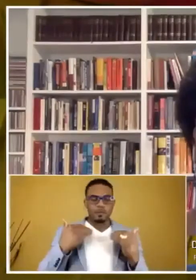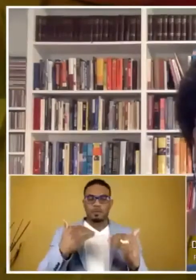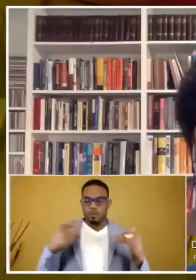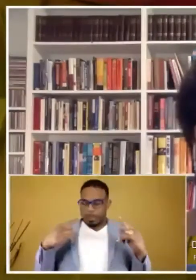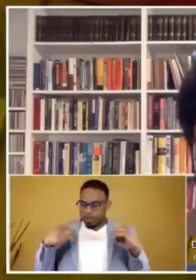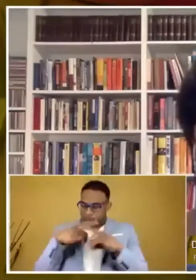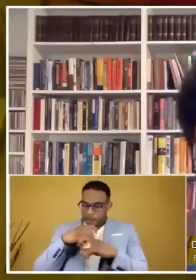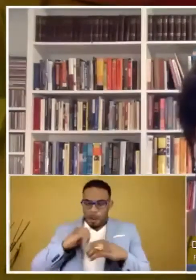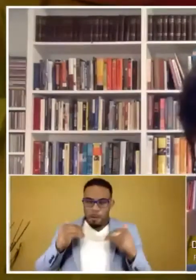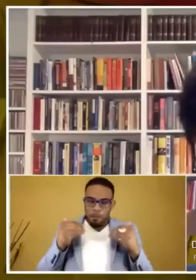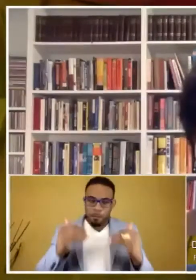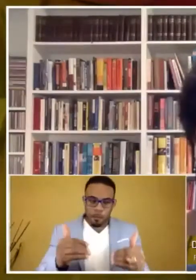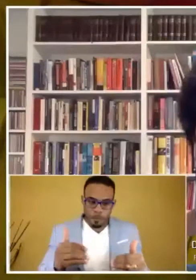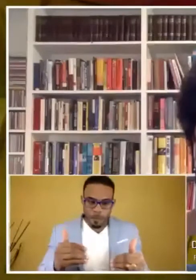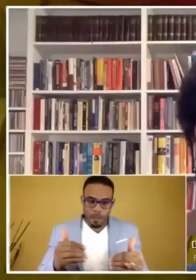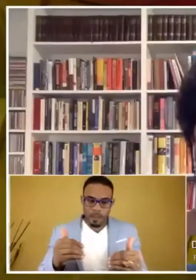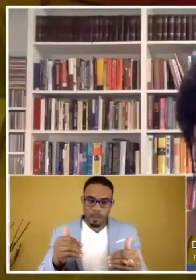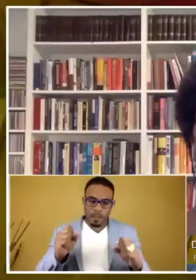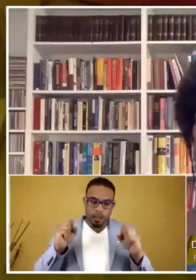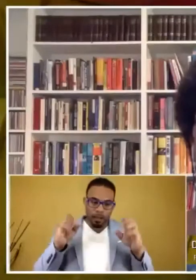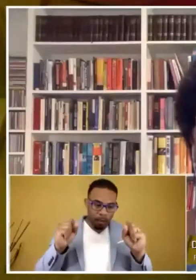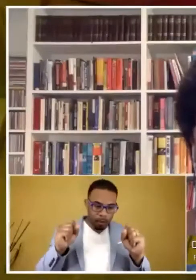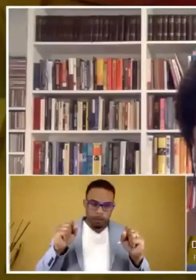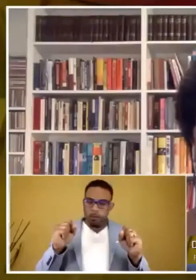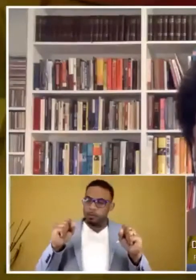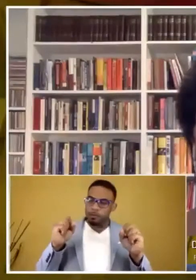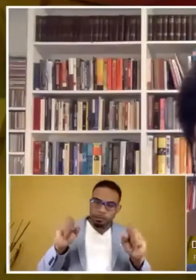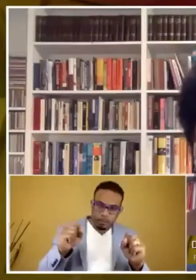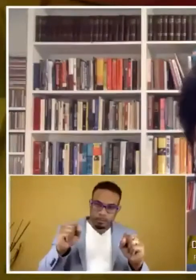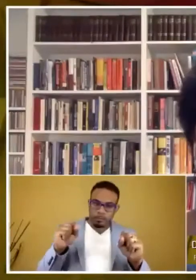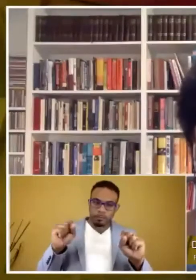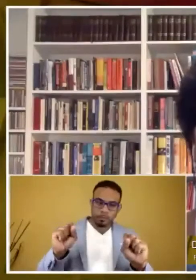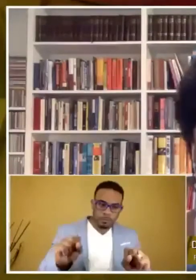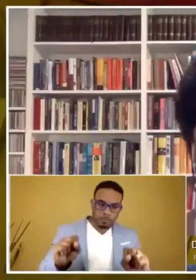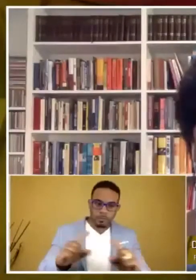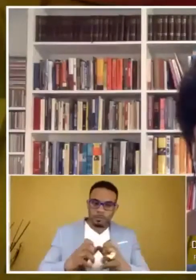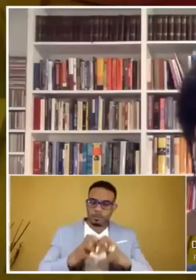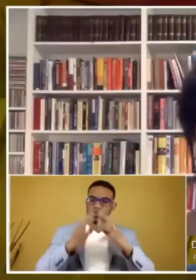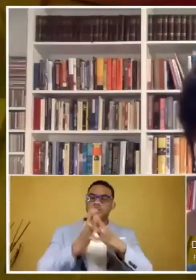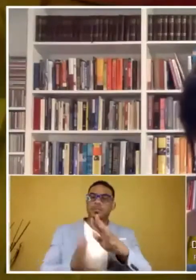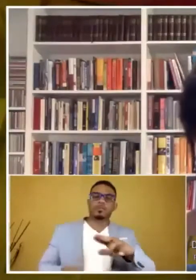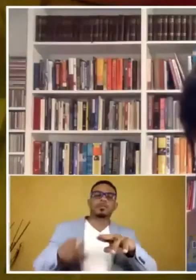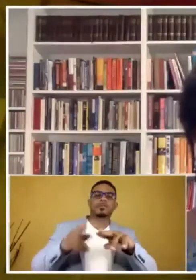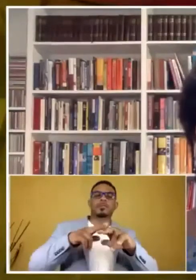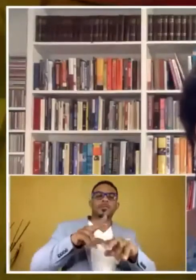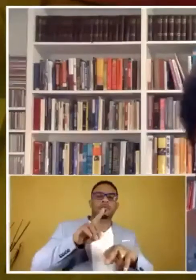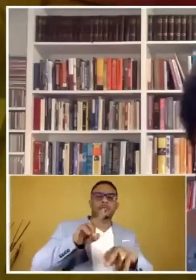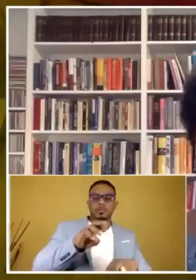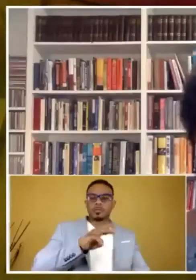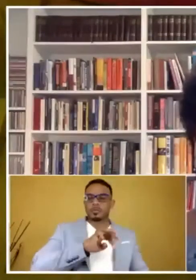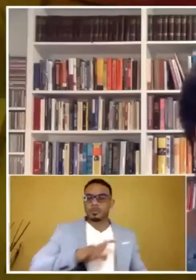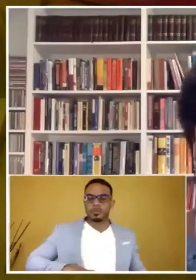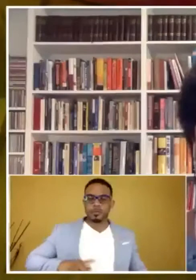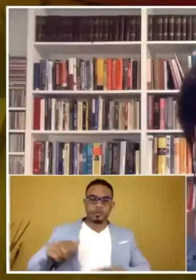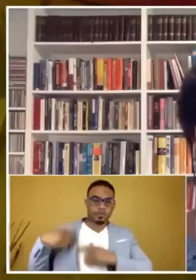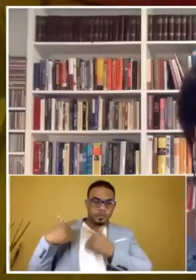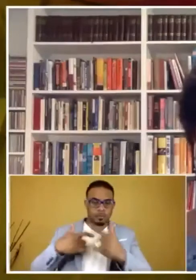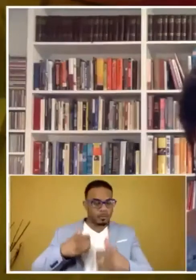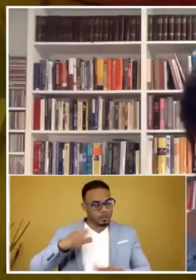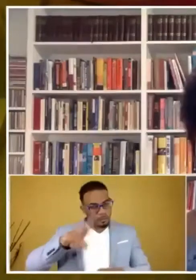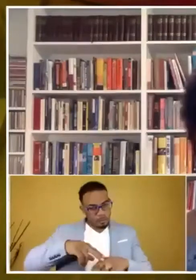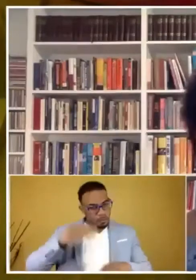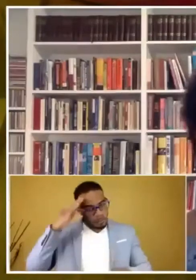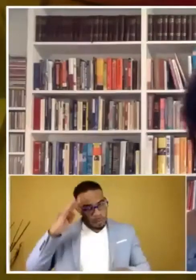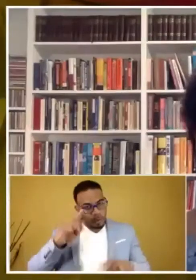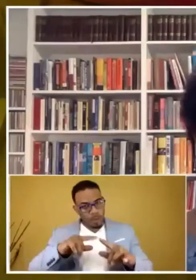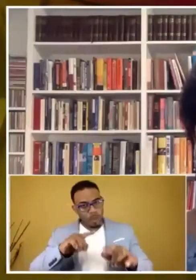our movement, and the enormous, enormous potential to build on Dr. King's legacy, which of course we know is also Ella